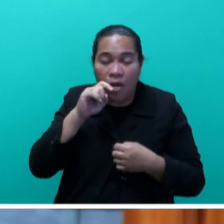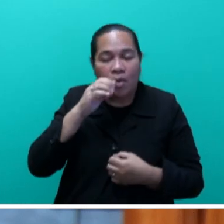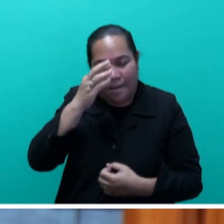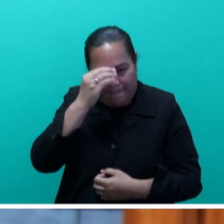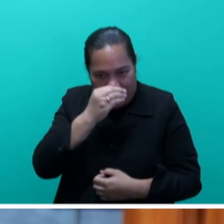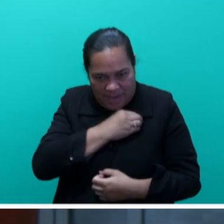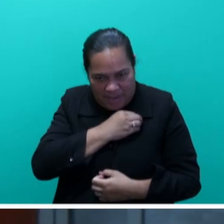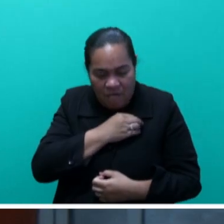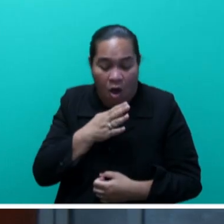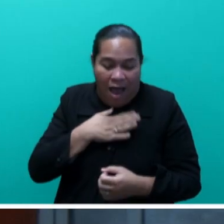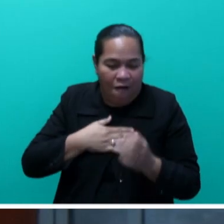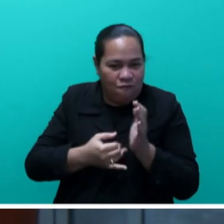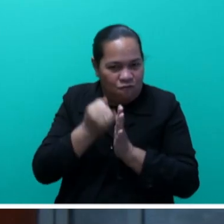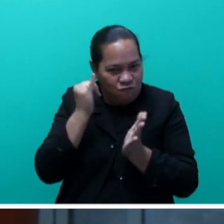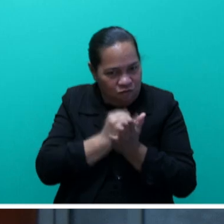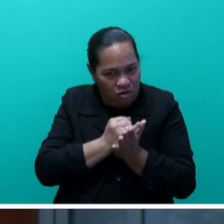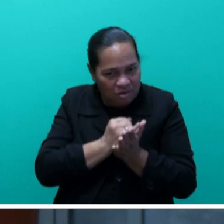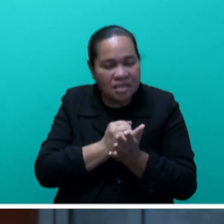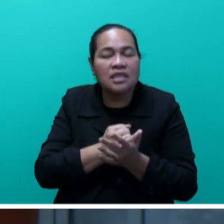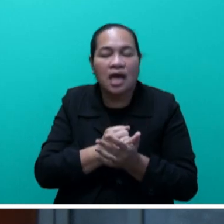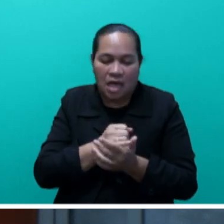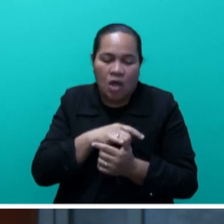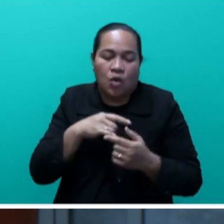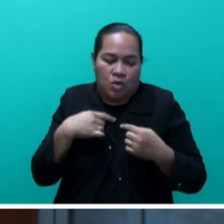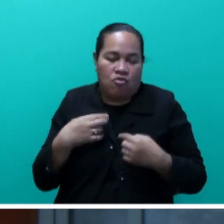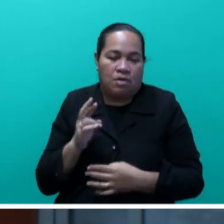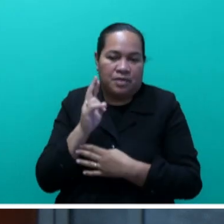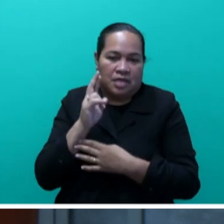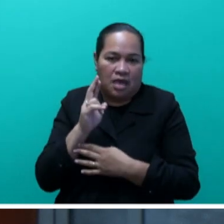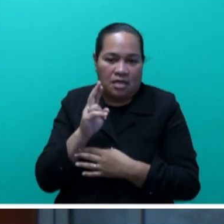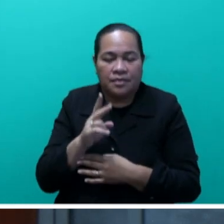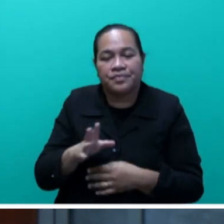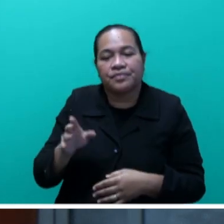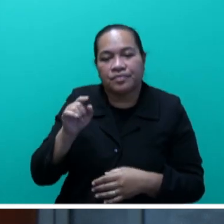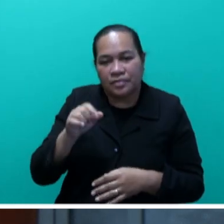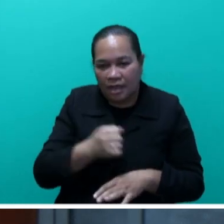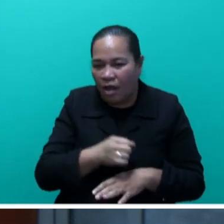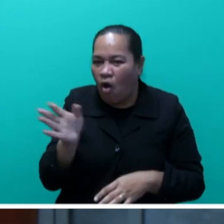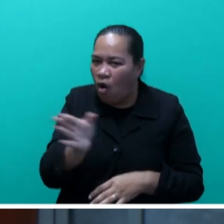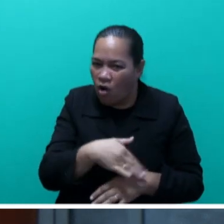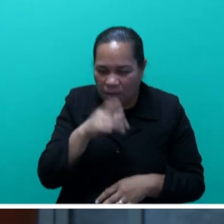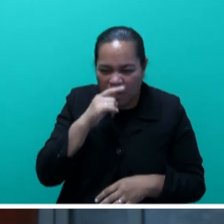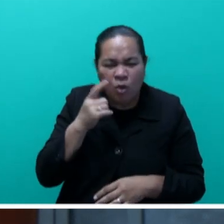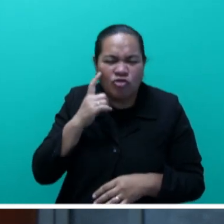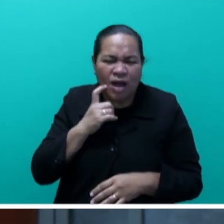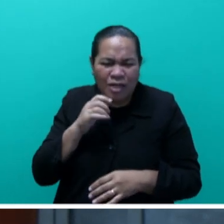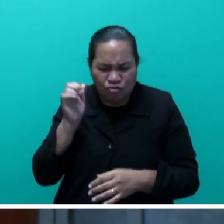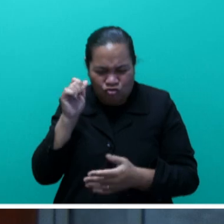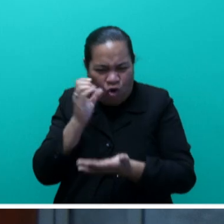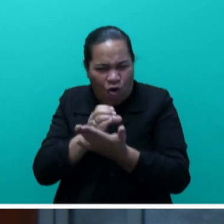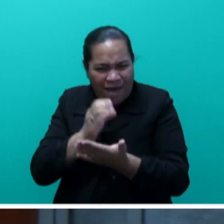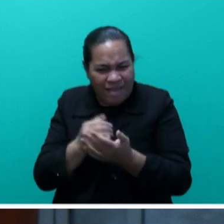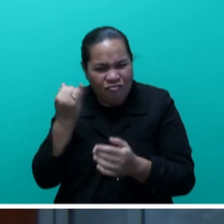for all our faults, we are a government for all of our people. Yes. We have tried to right the wrongs of the past, to